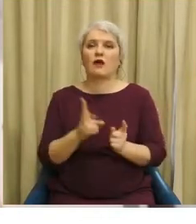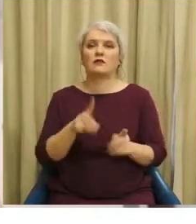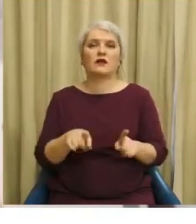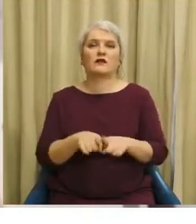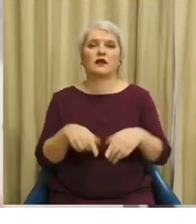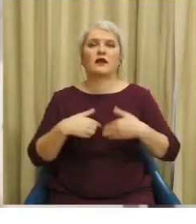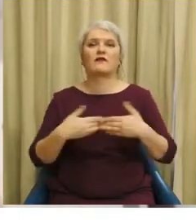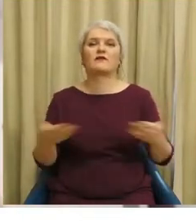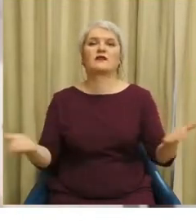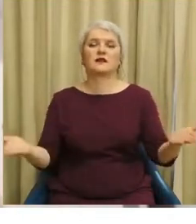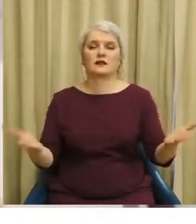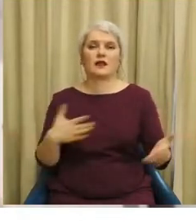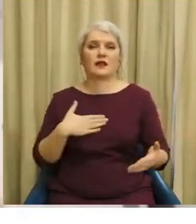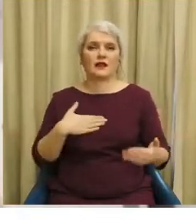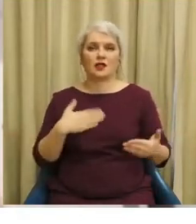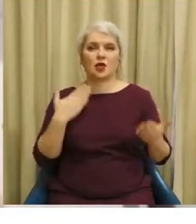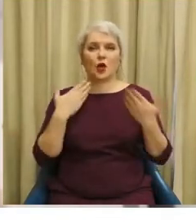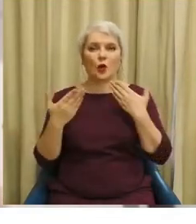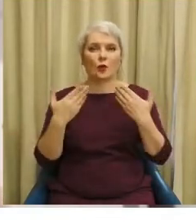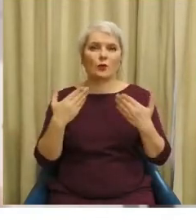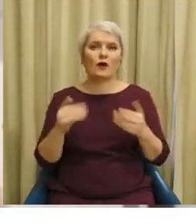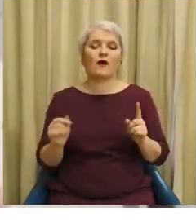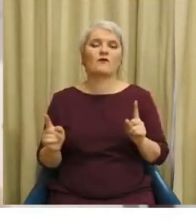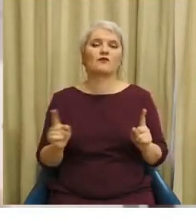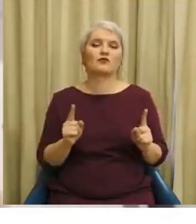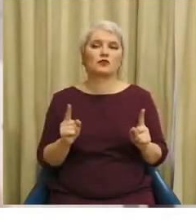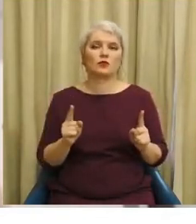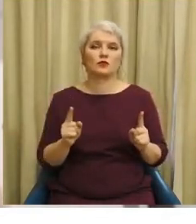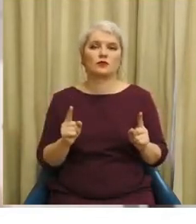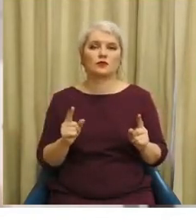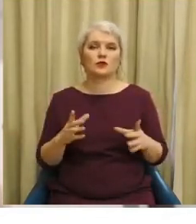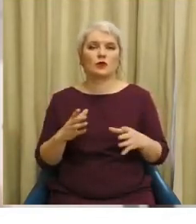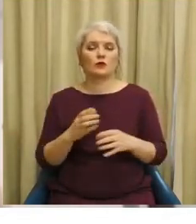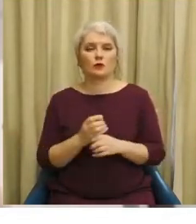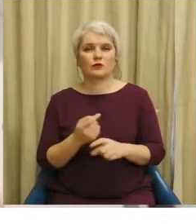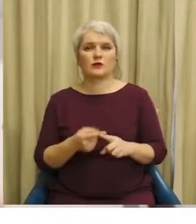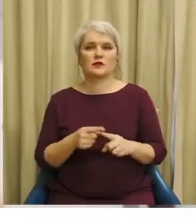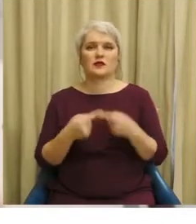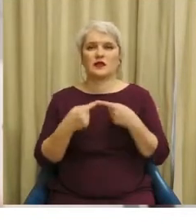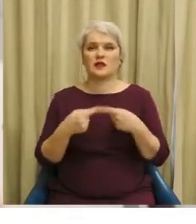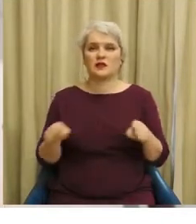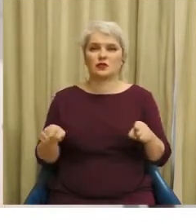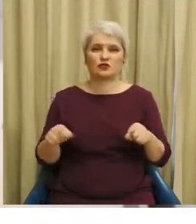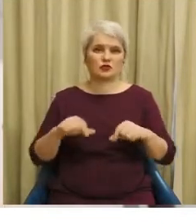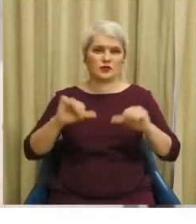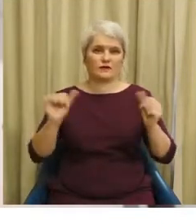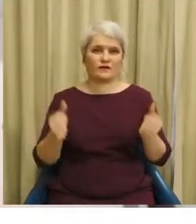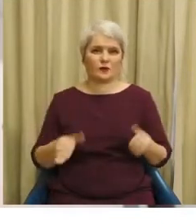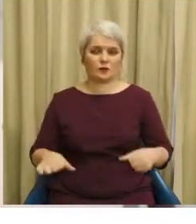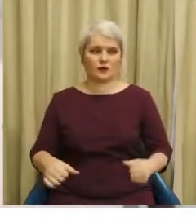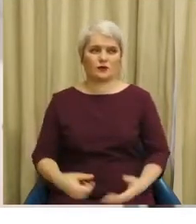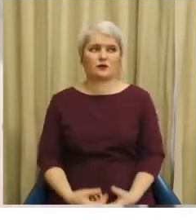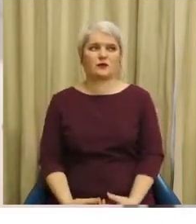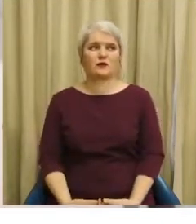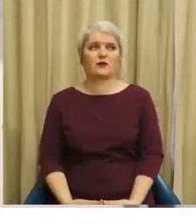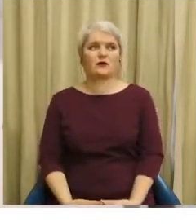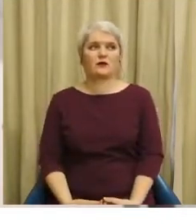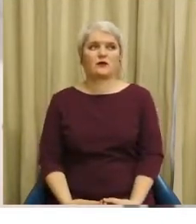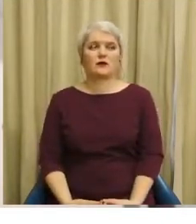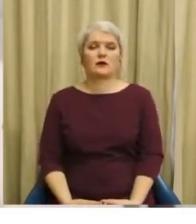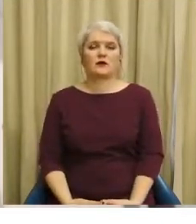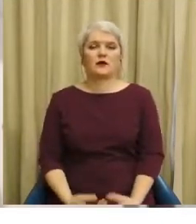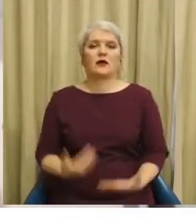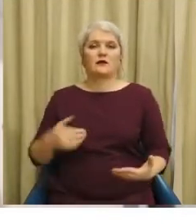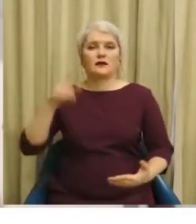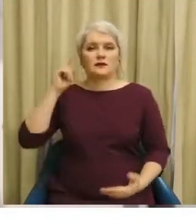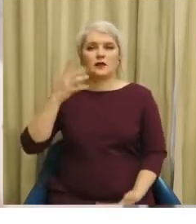is happening during the coffee breaks. The human connection that we make during the coffee breaks, this is the most